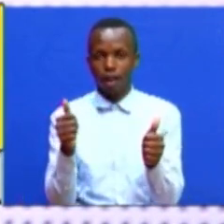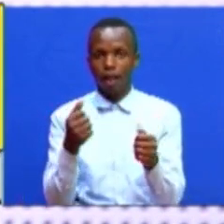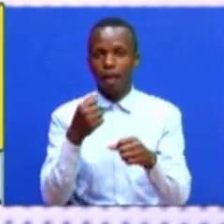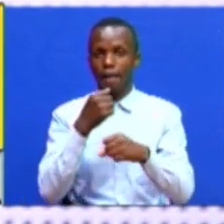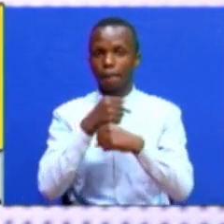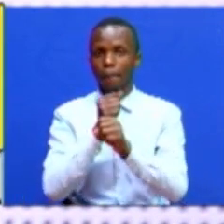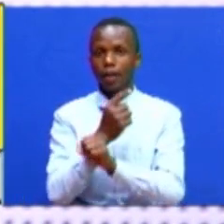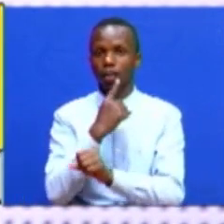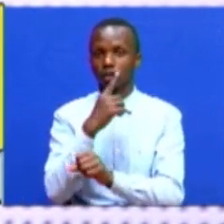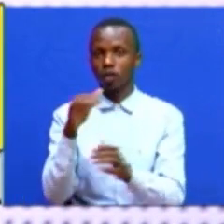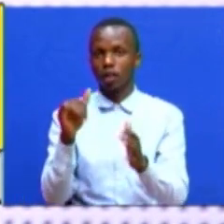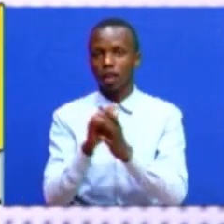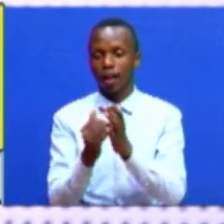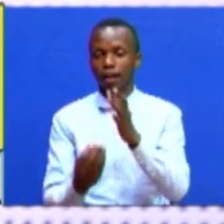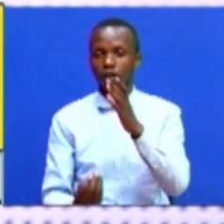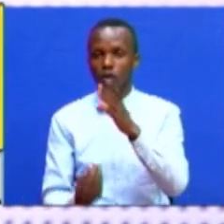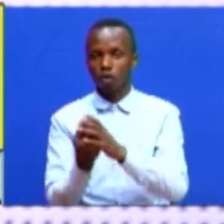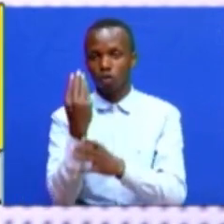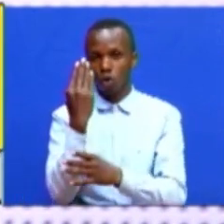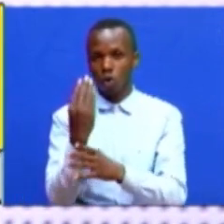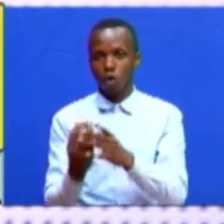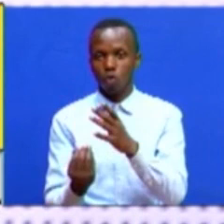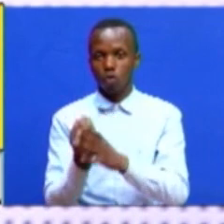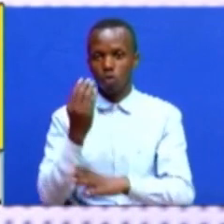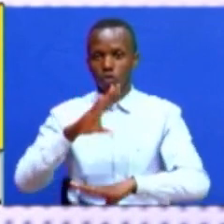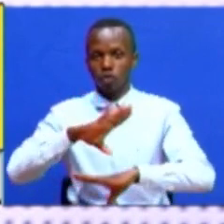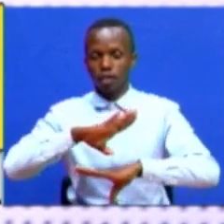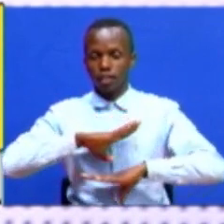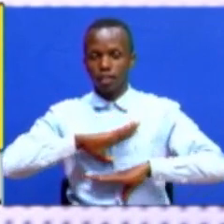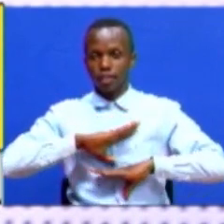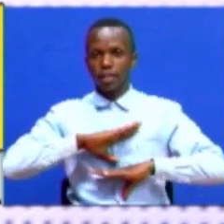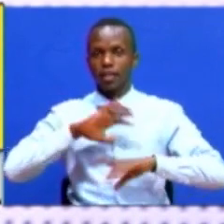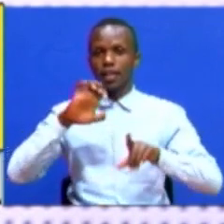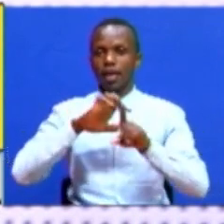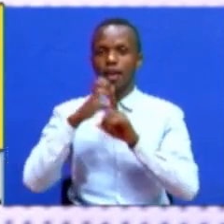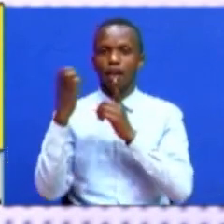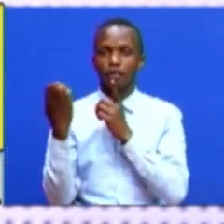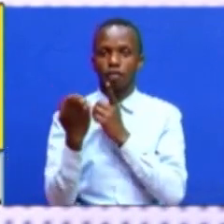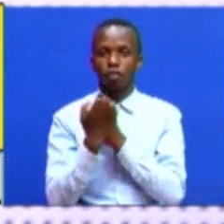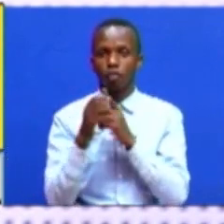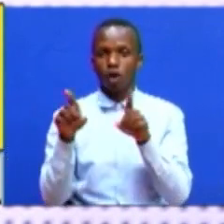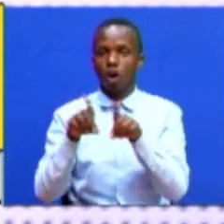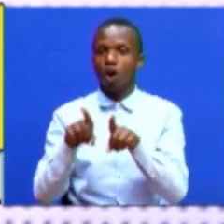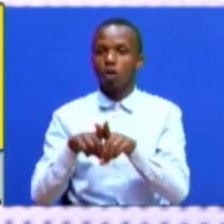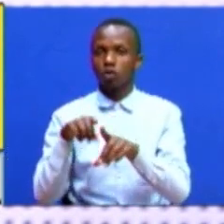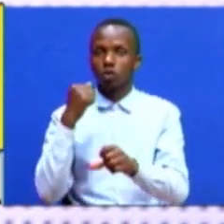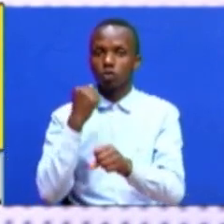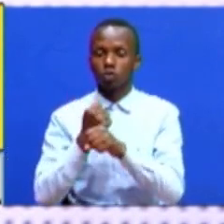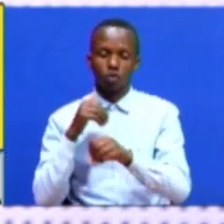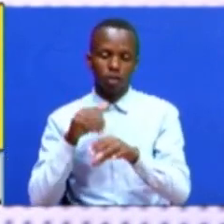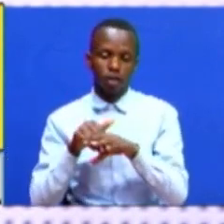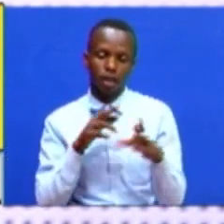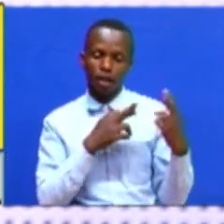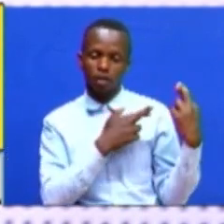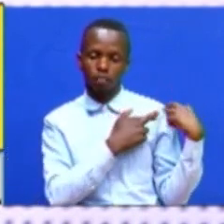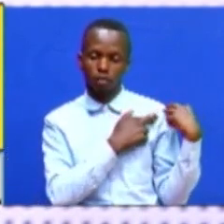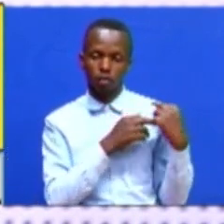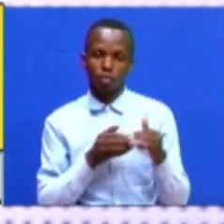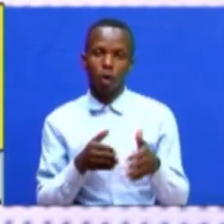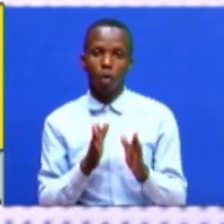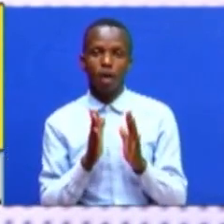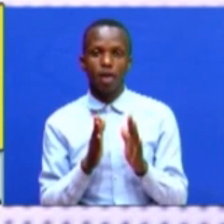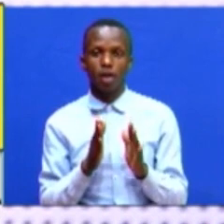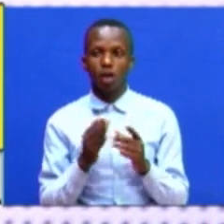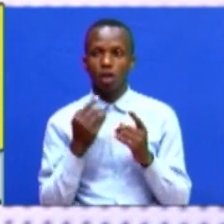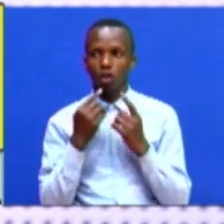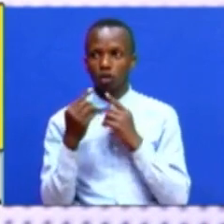we are growing to sustain livelihoods, but also we are doing that in a responsible manner. So we